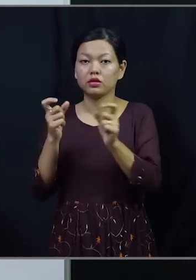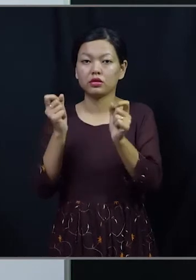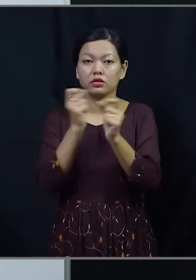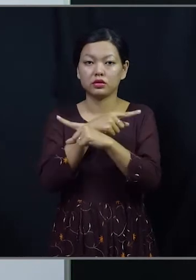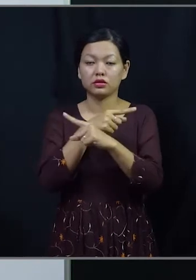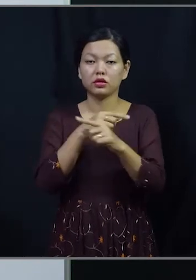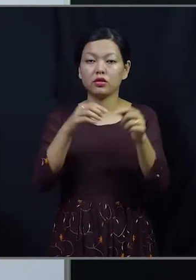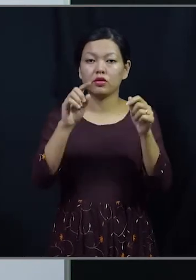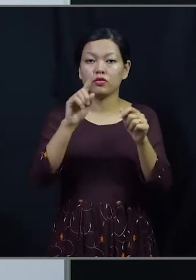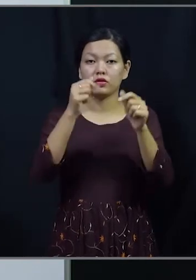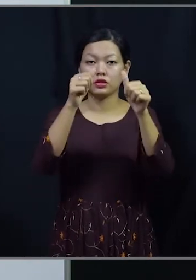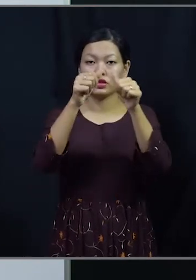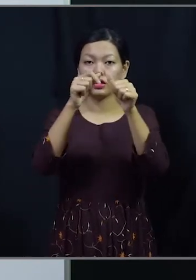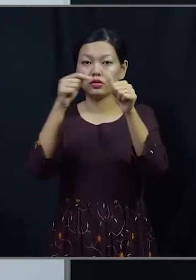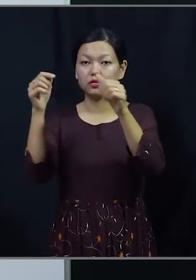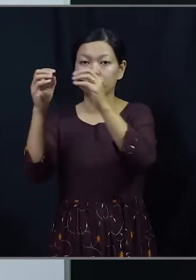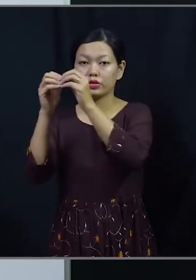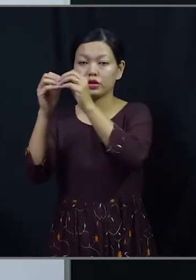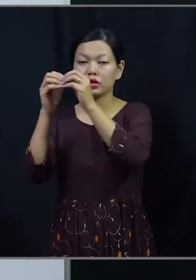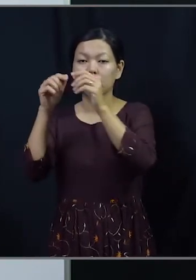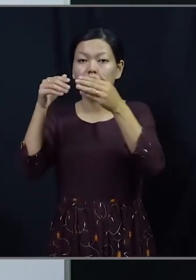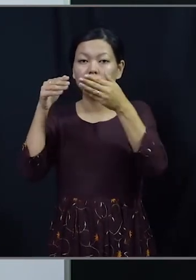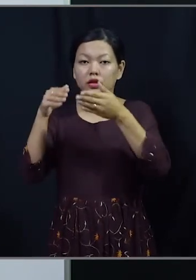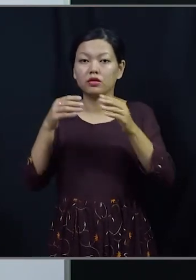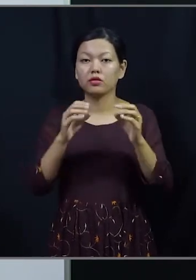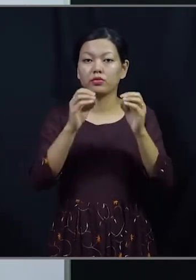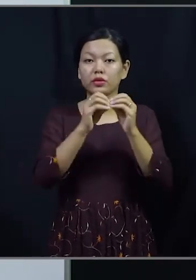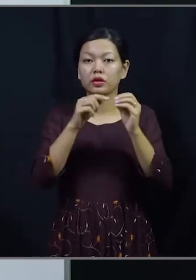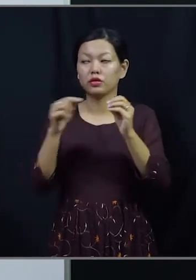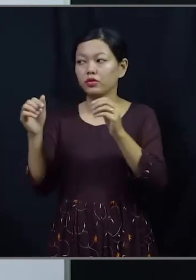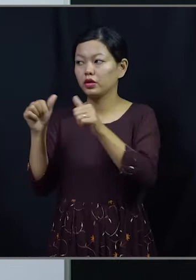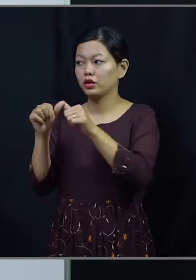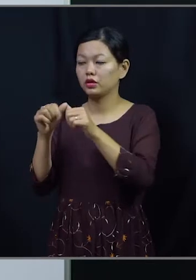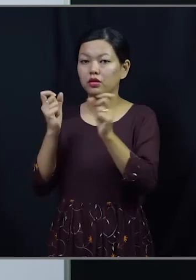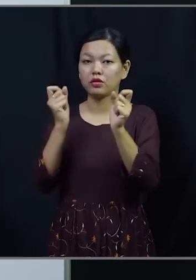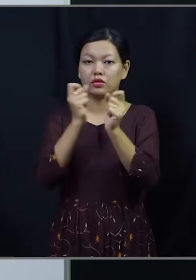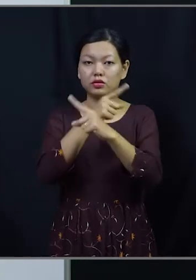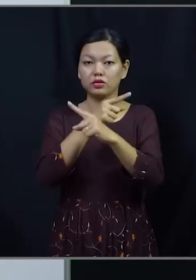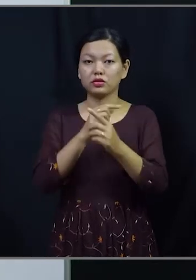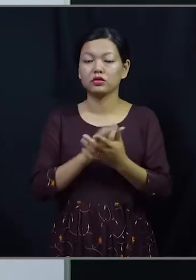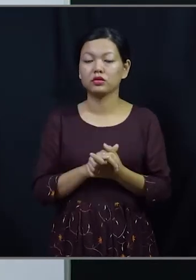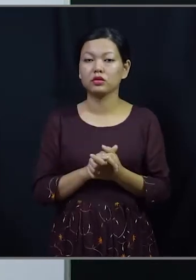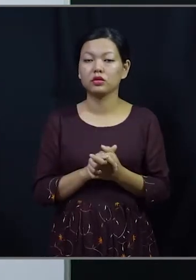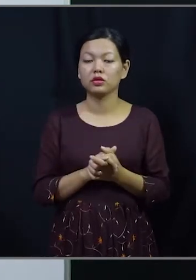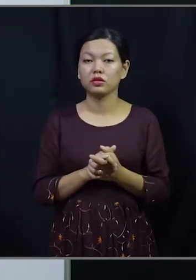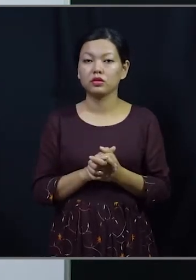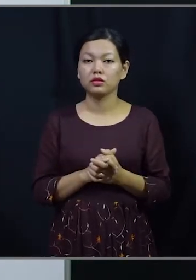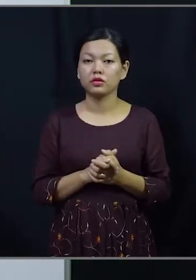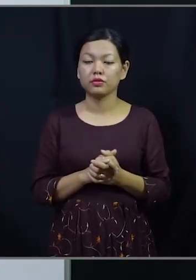the sets right here. A goes here and B becomes its domain. If we can find a function like this, such